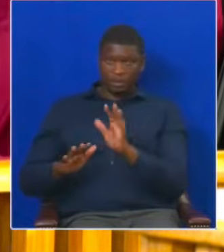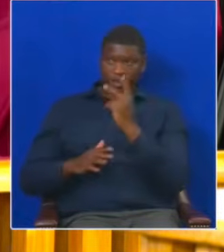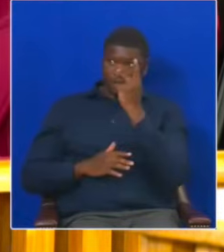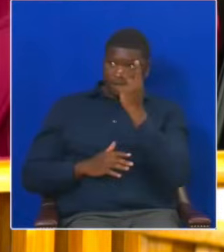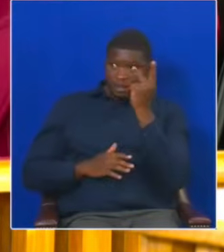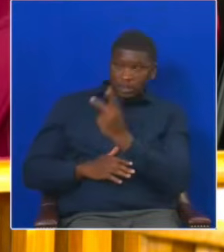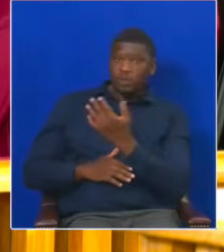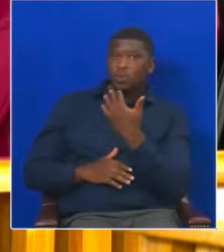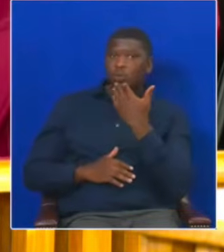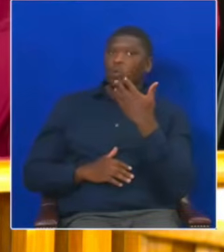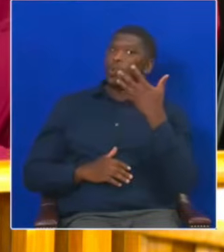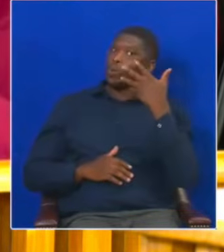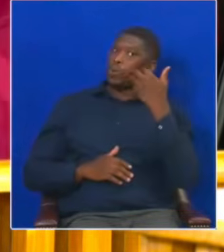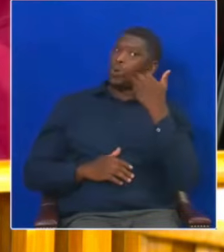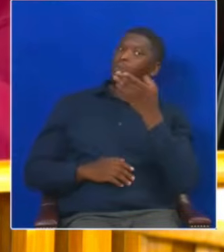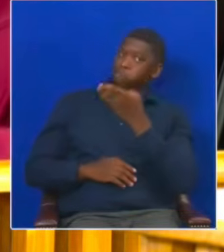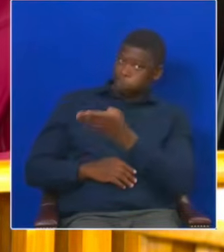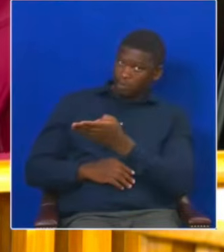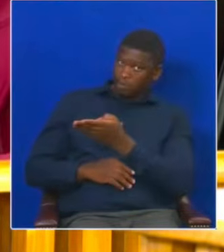my commander,